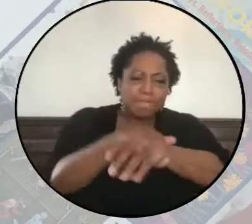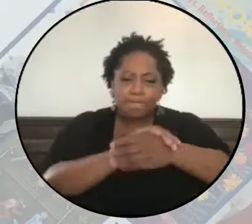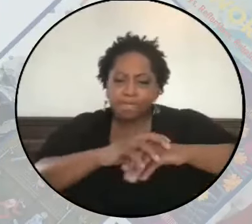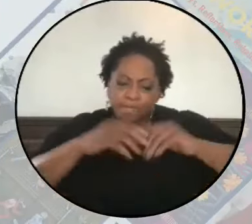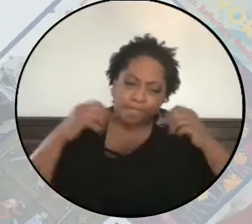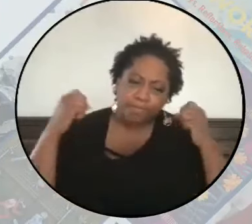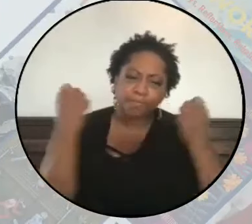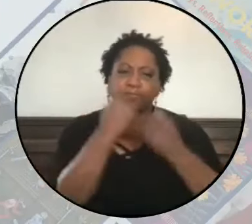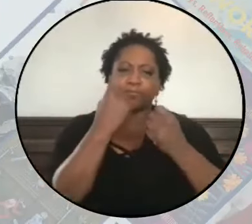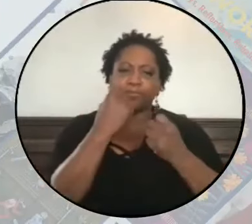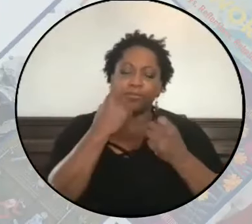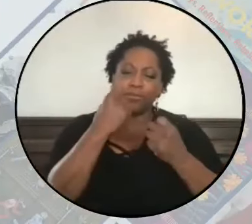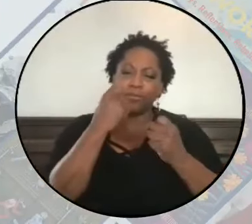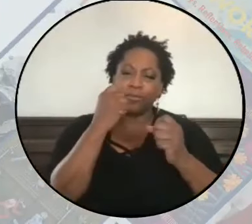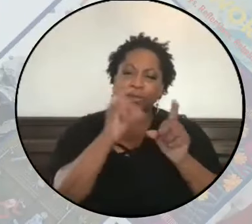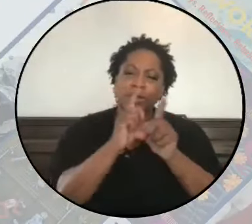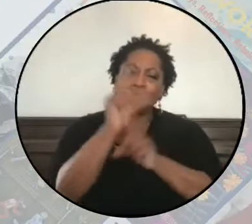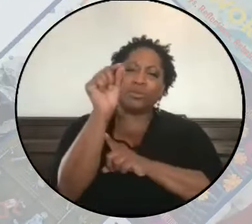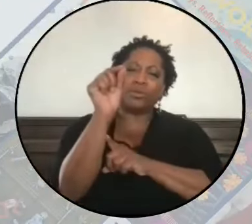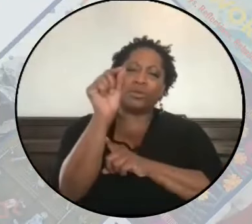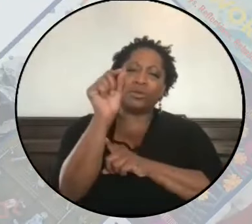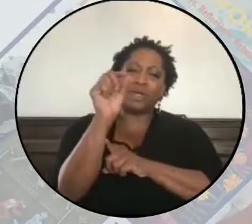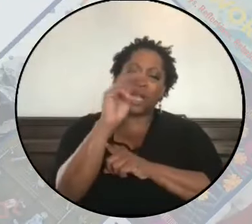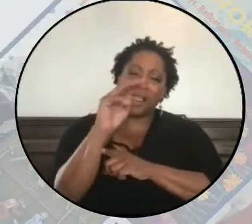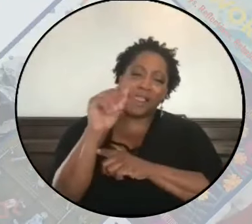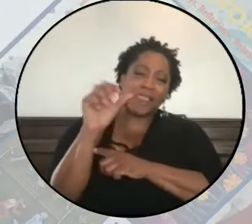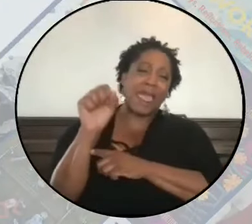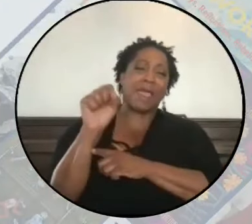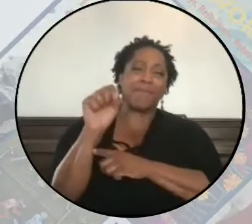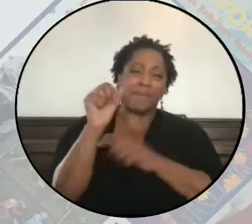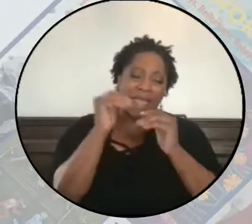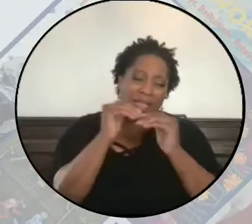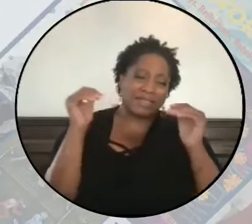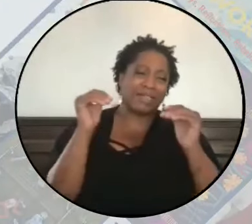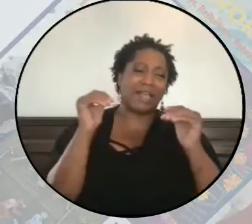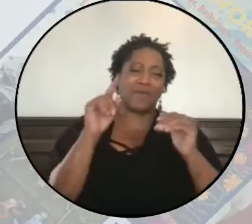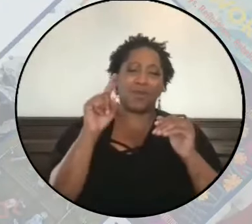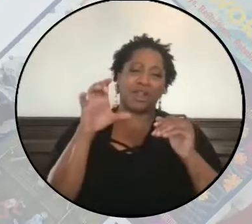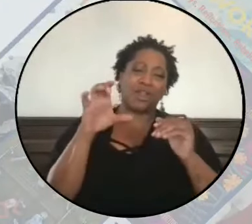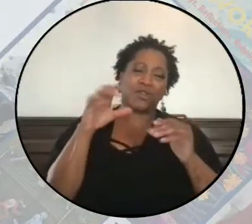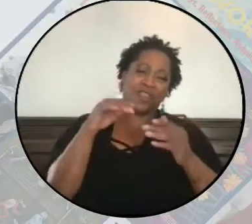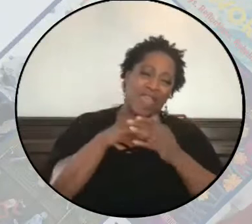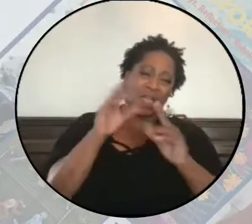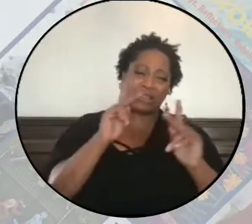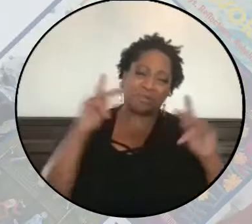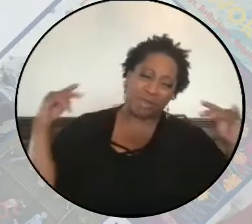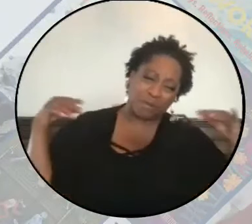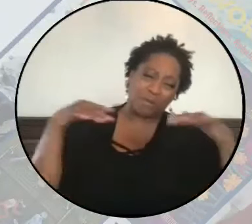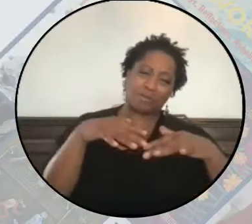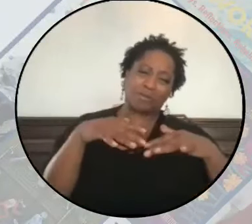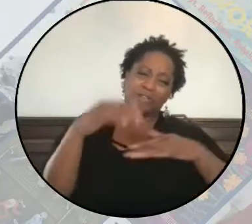here reaches that mass level of hundreds of thousands of